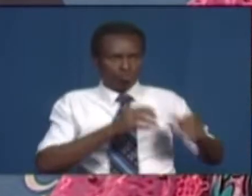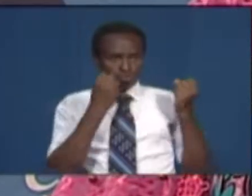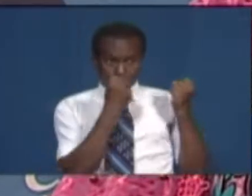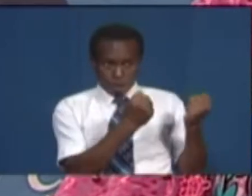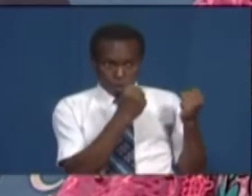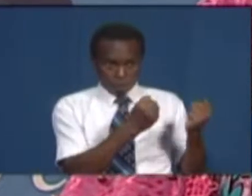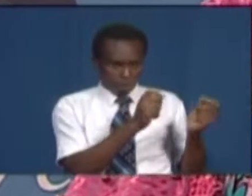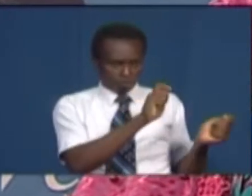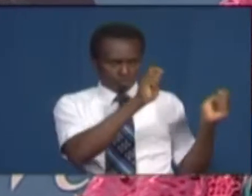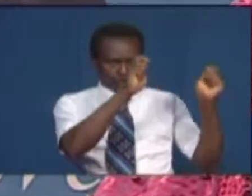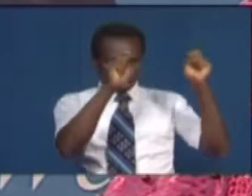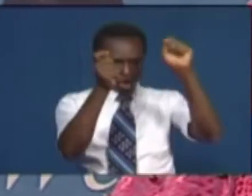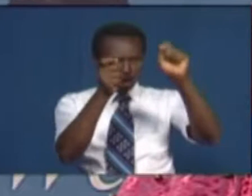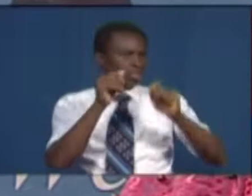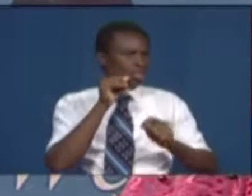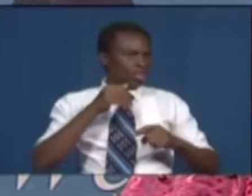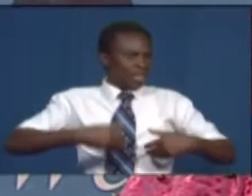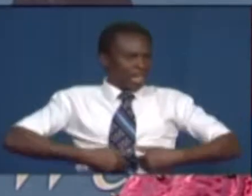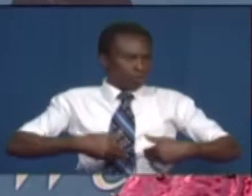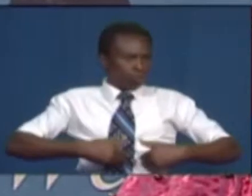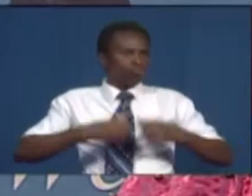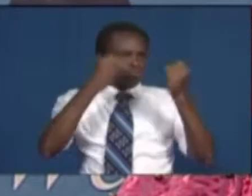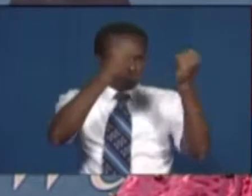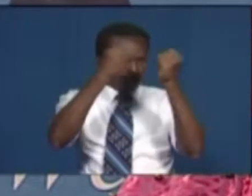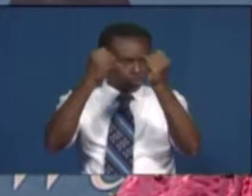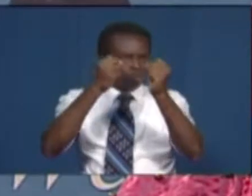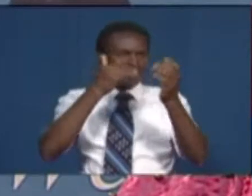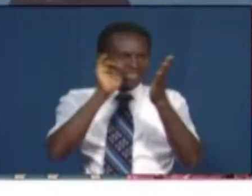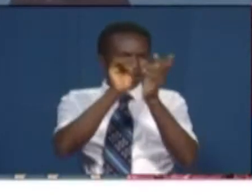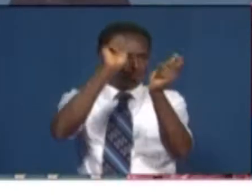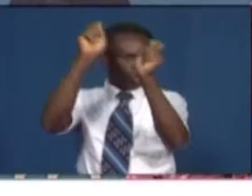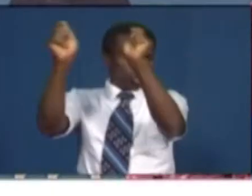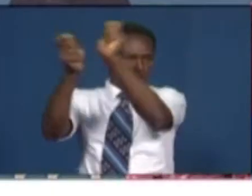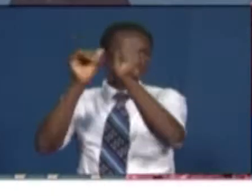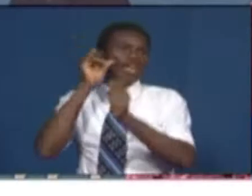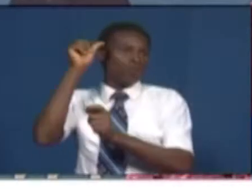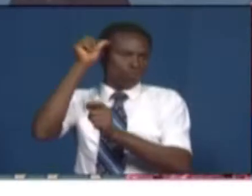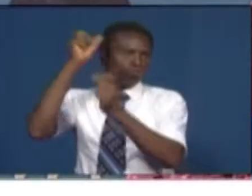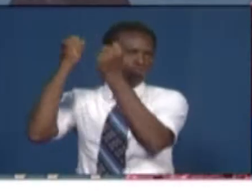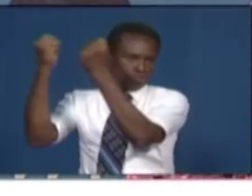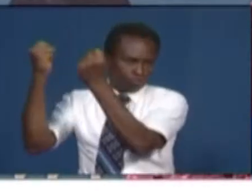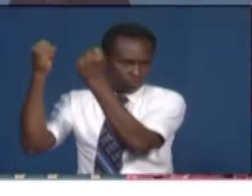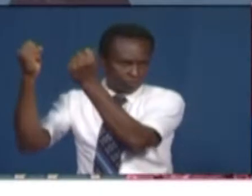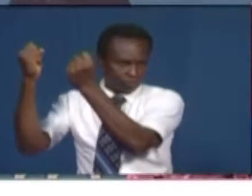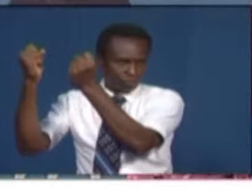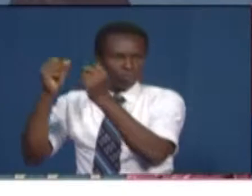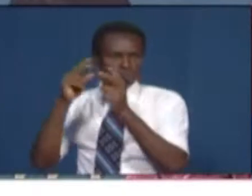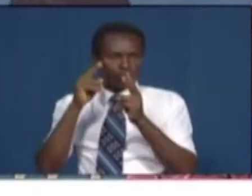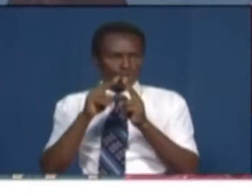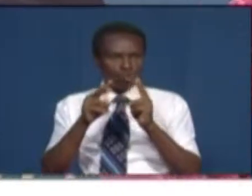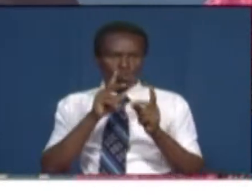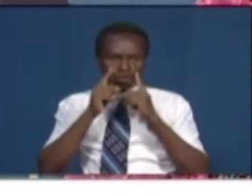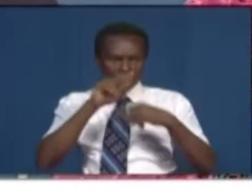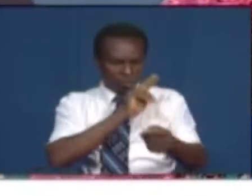it's a very important topic. For nutrition, as a nutritionist, when you ask what